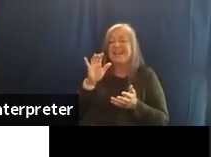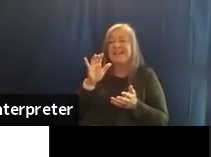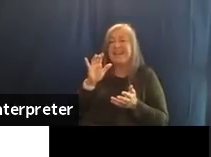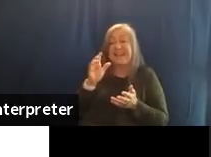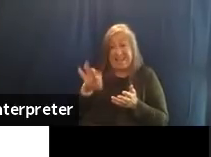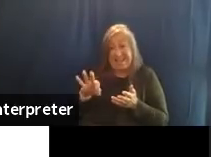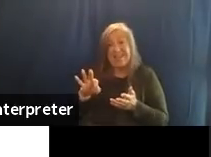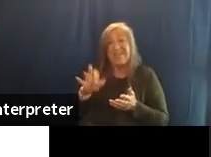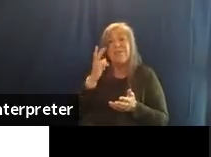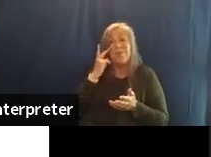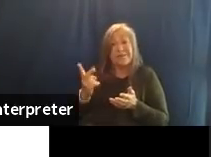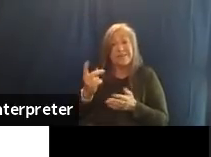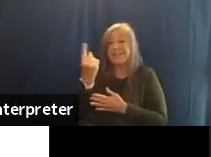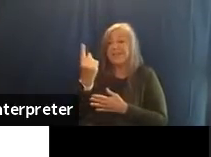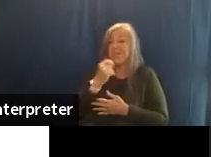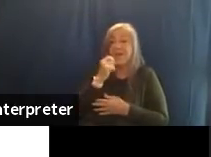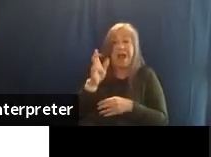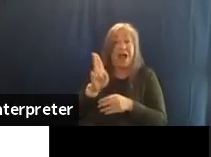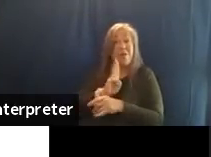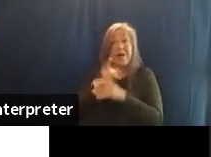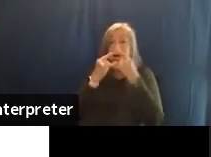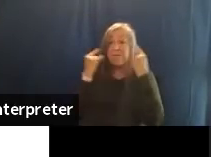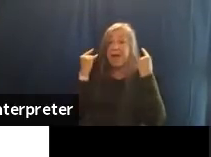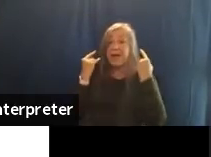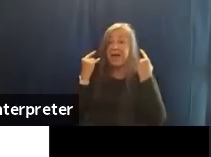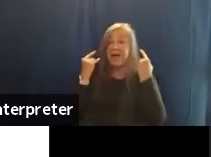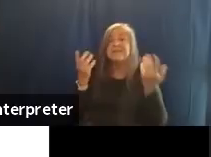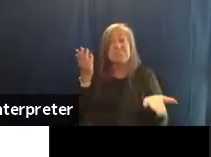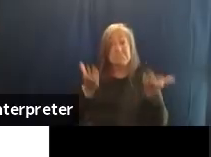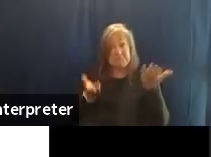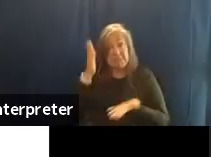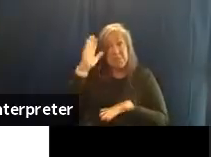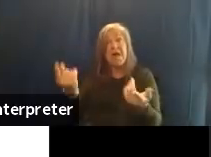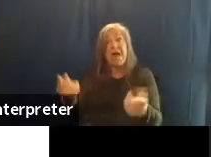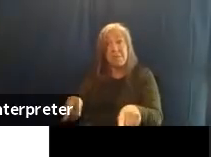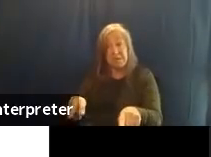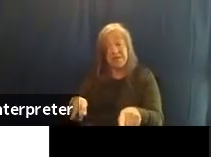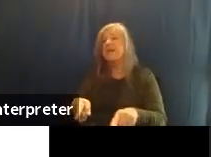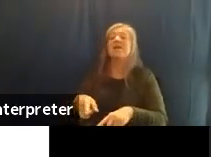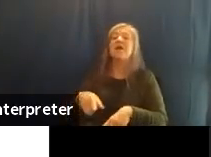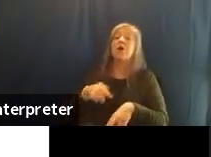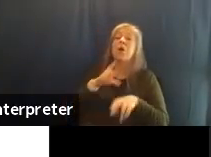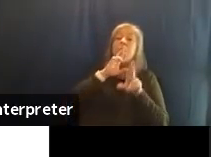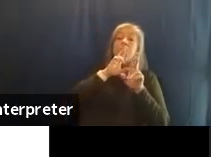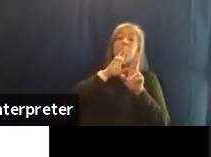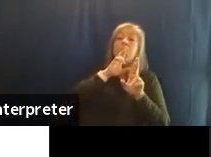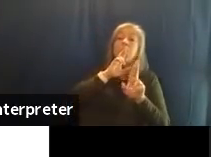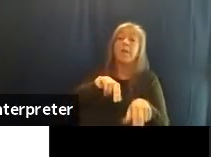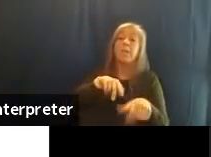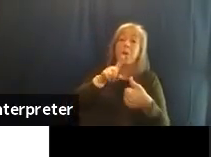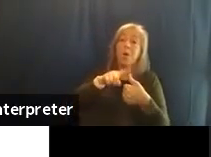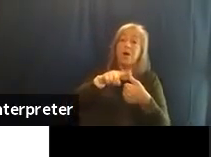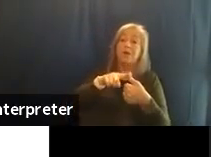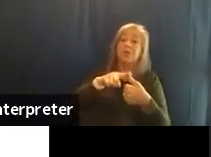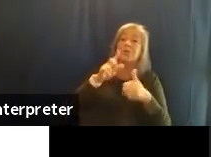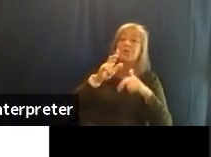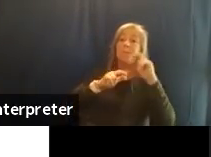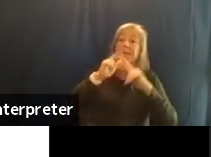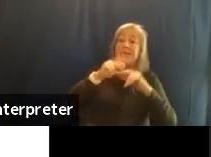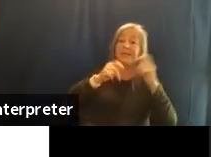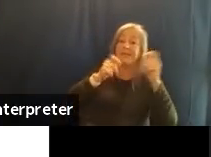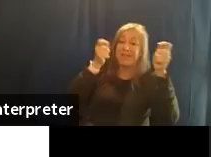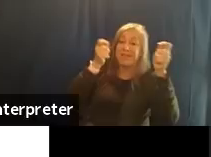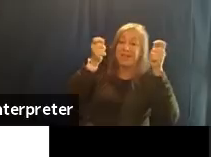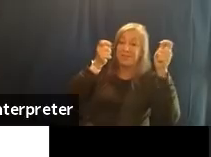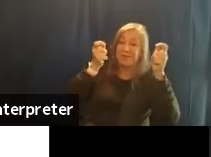and you're going to want to report this to your building administrator and or